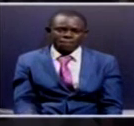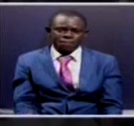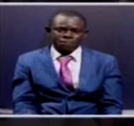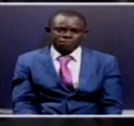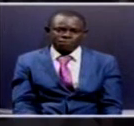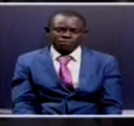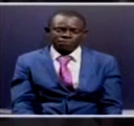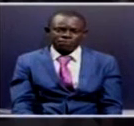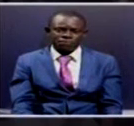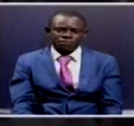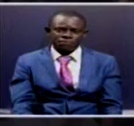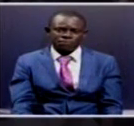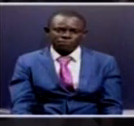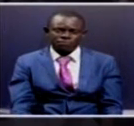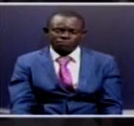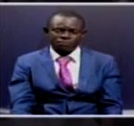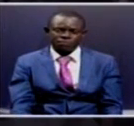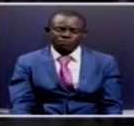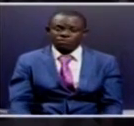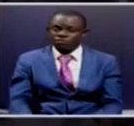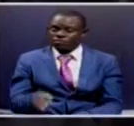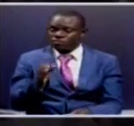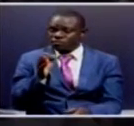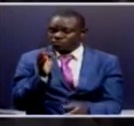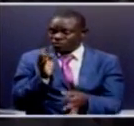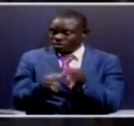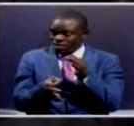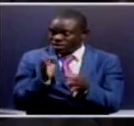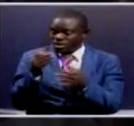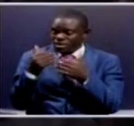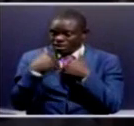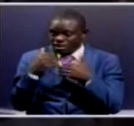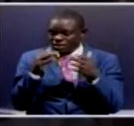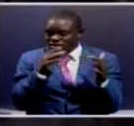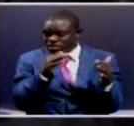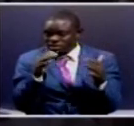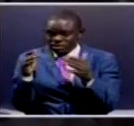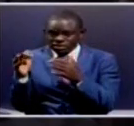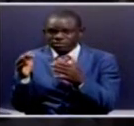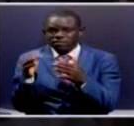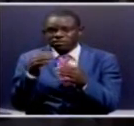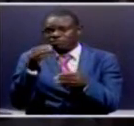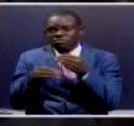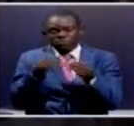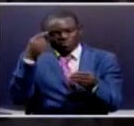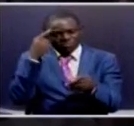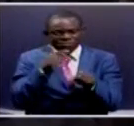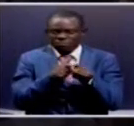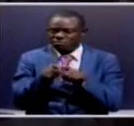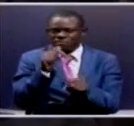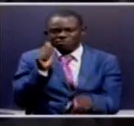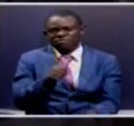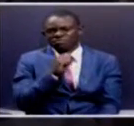proceed in an argument, you know, that way, then you can't have a conclusion. Then you can't have a